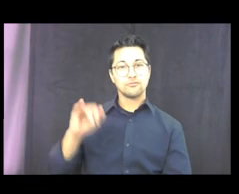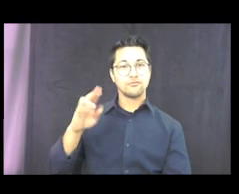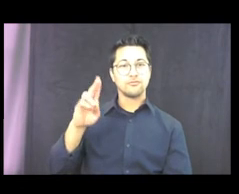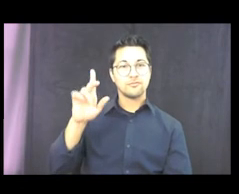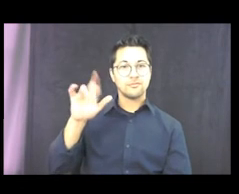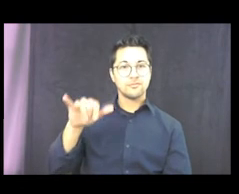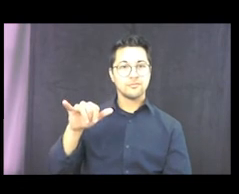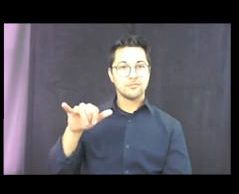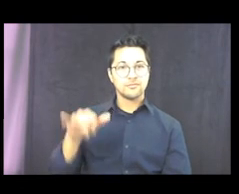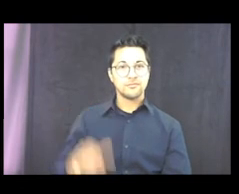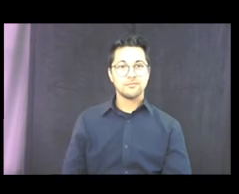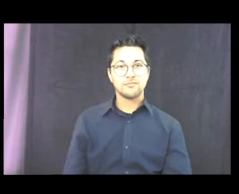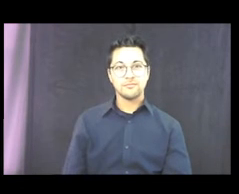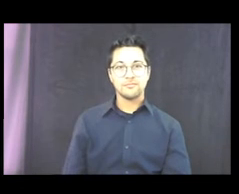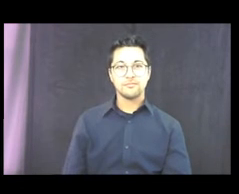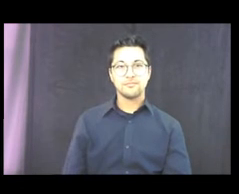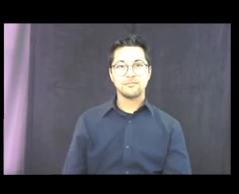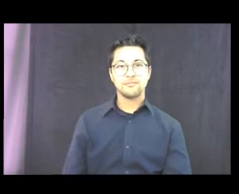July,